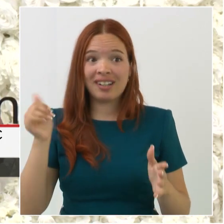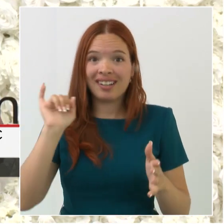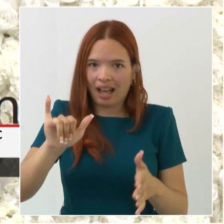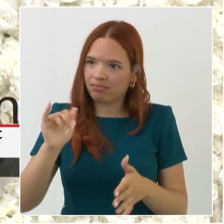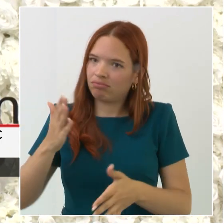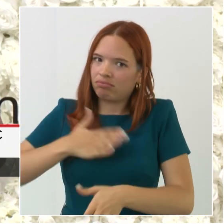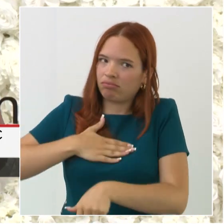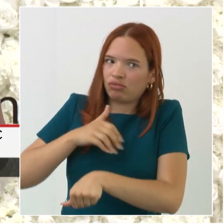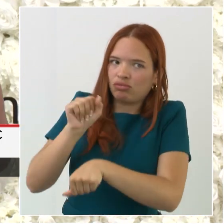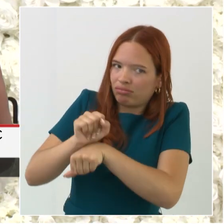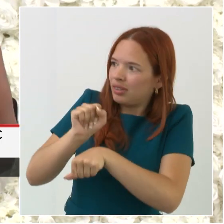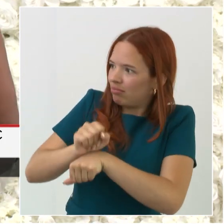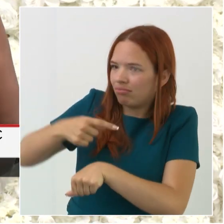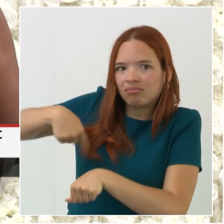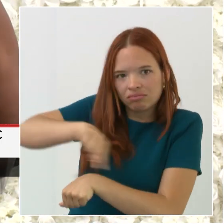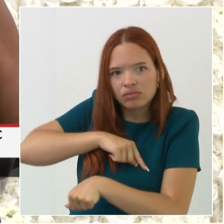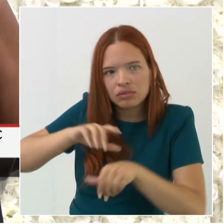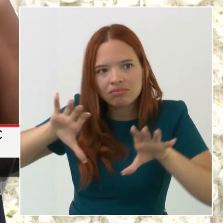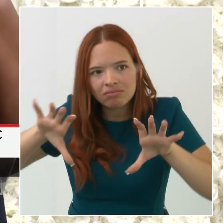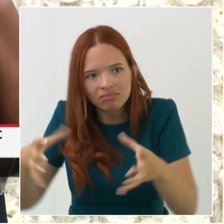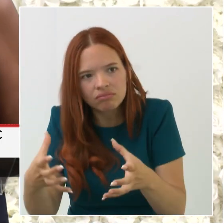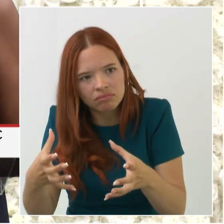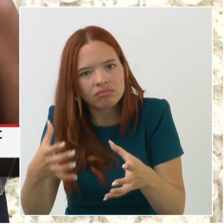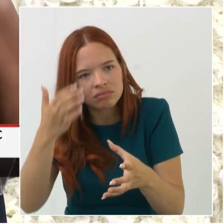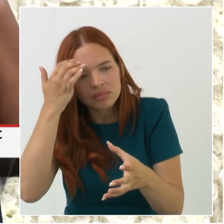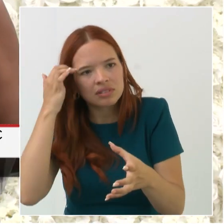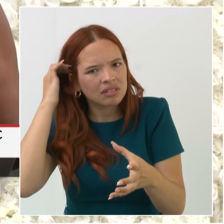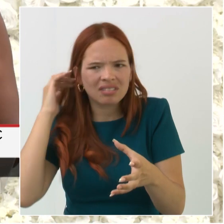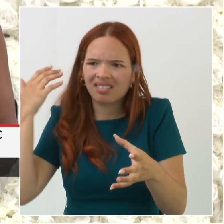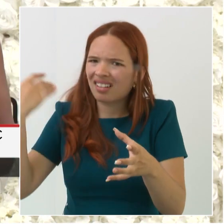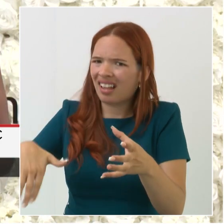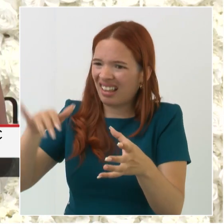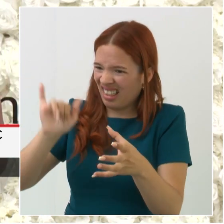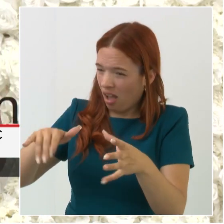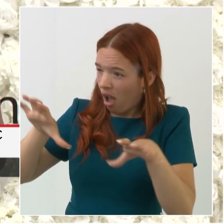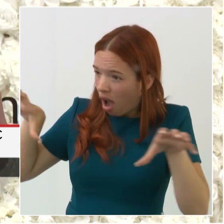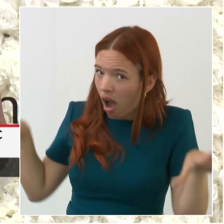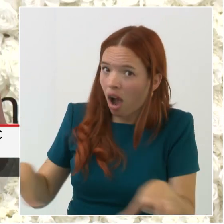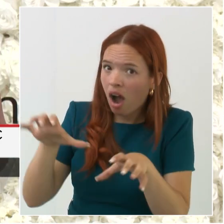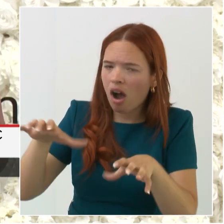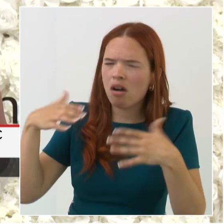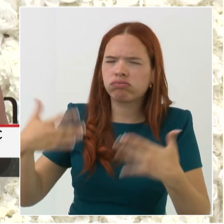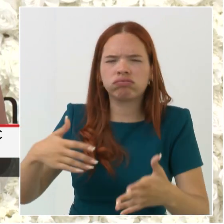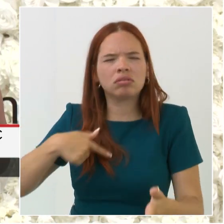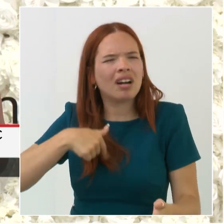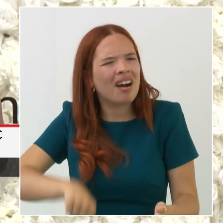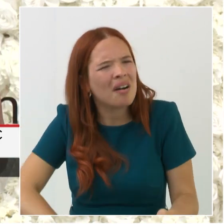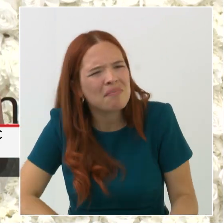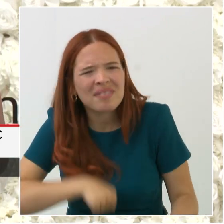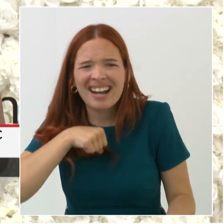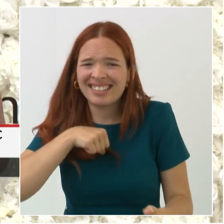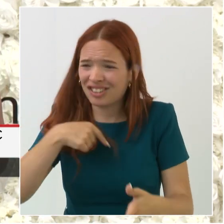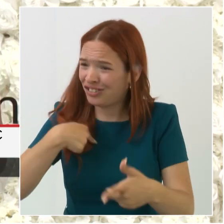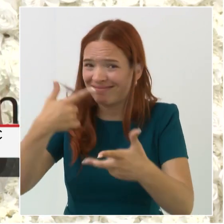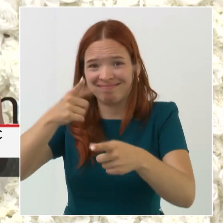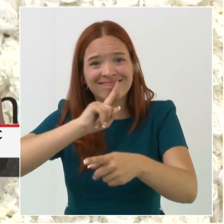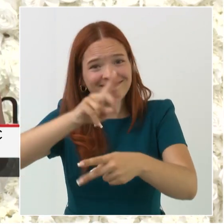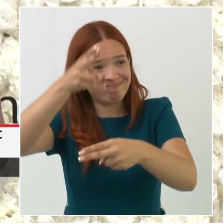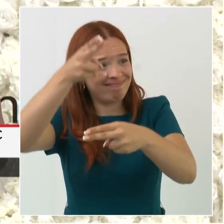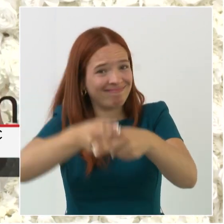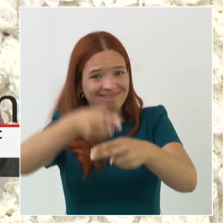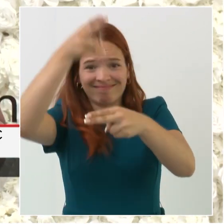We are proud of not only our reputation, but our actual